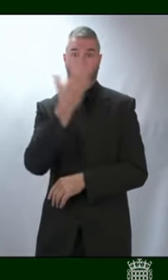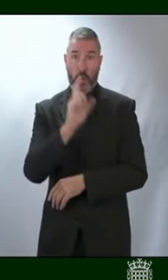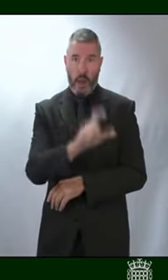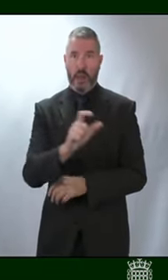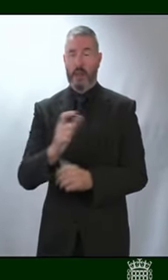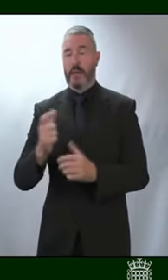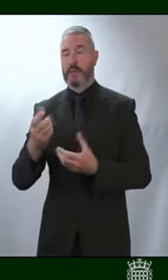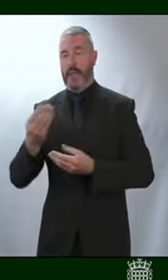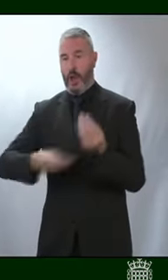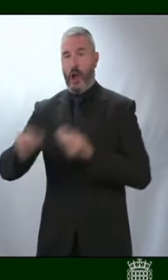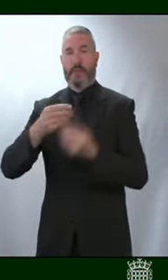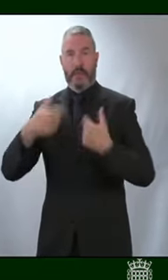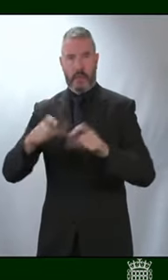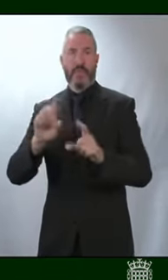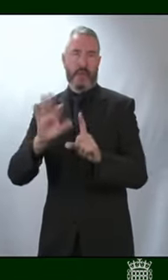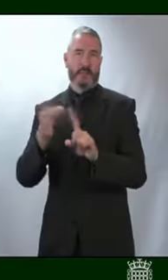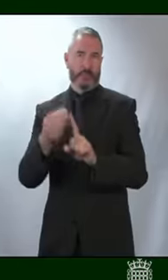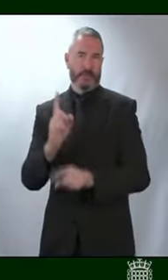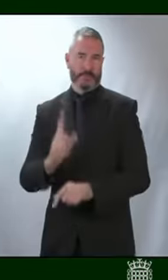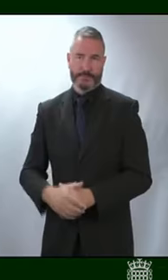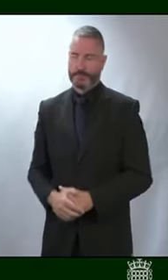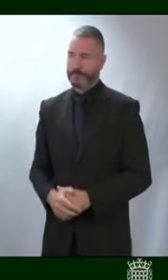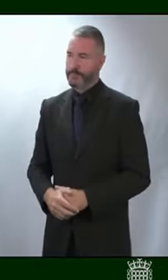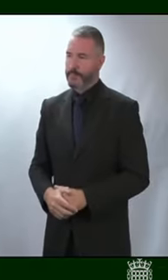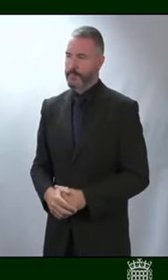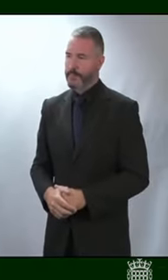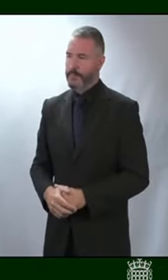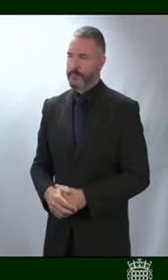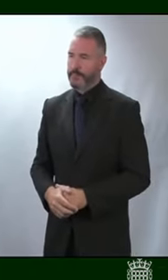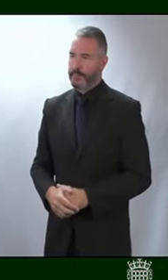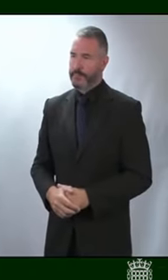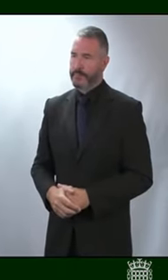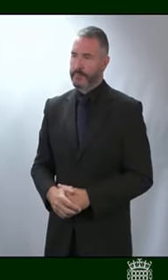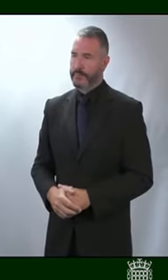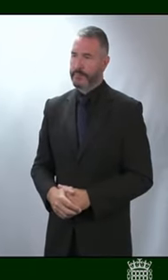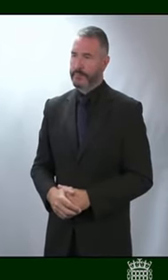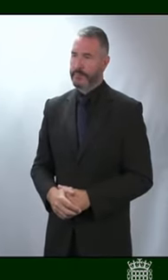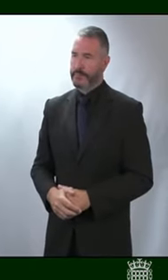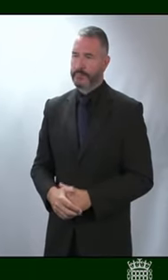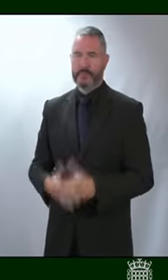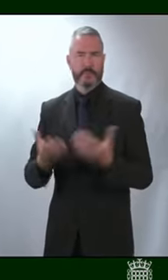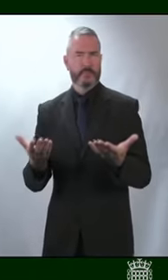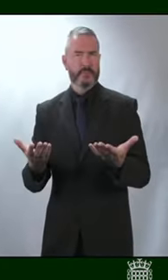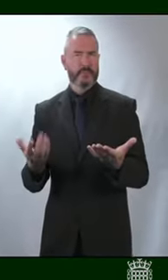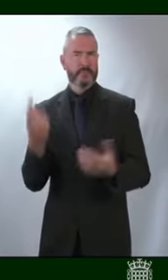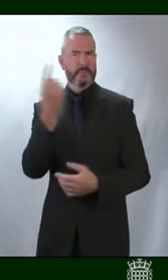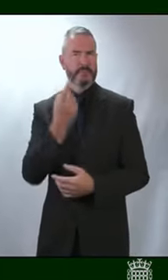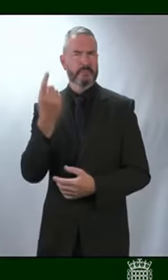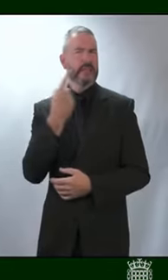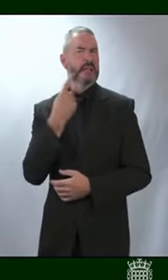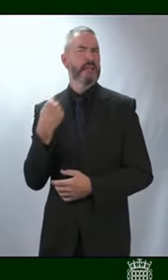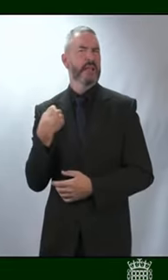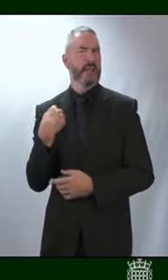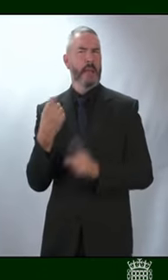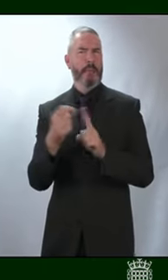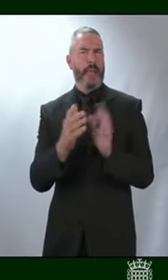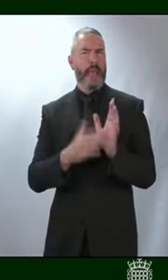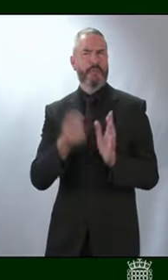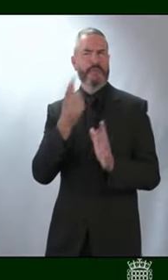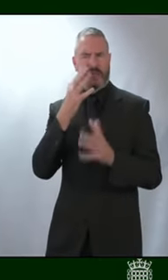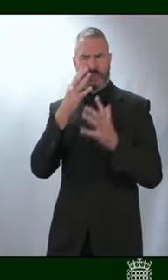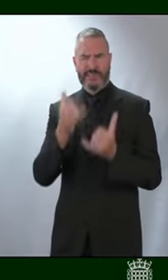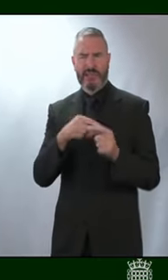economy moving. That's the point, Mr. Speaker. Starmer. So why yesterday did the Prime Minister say that testing and